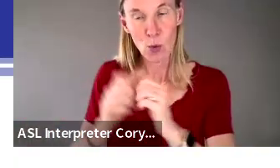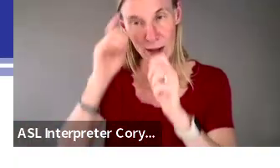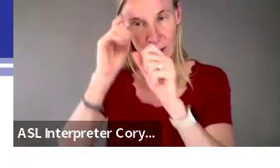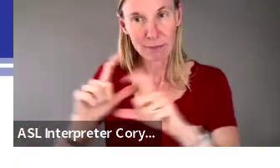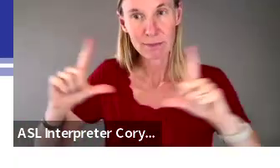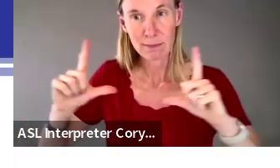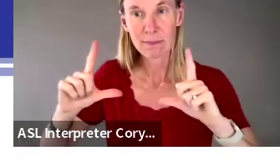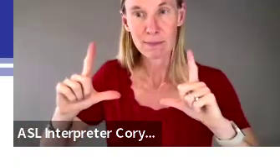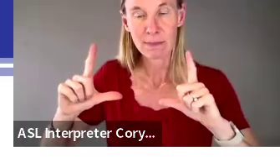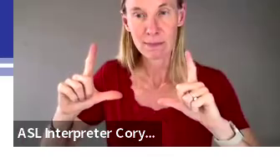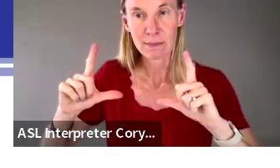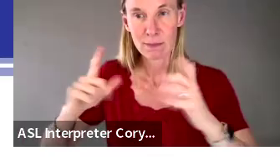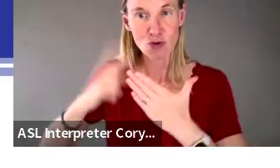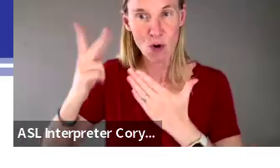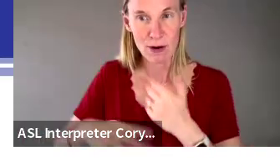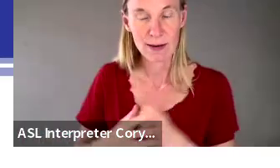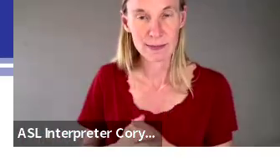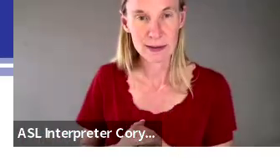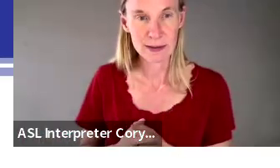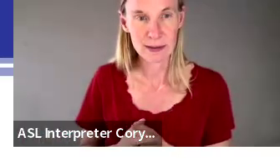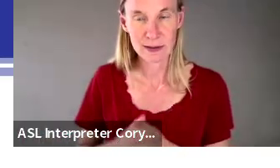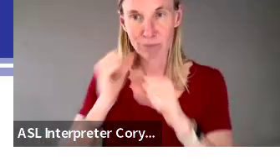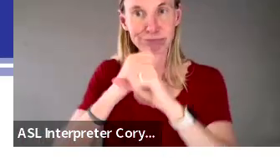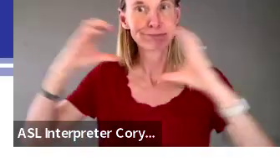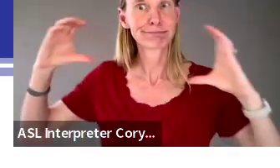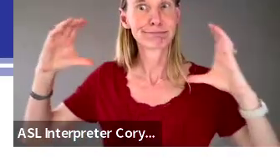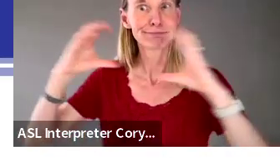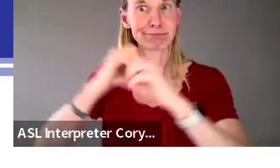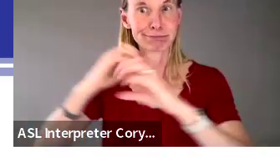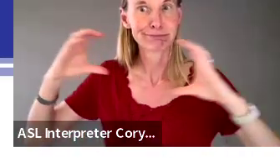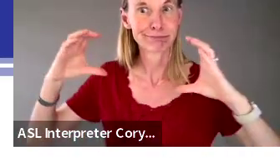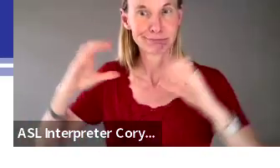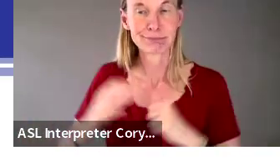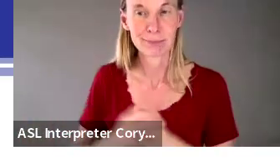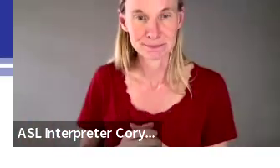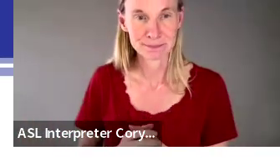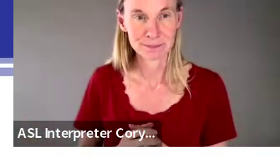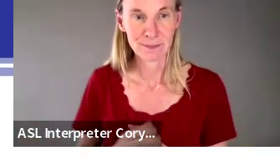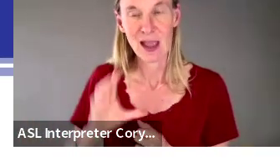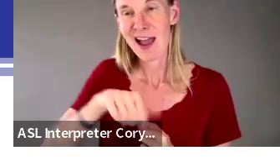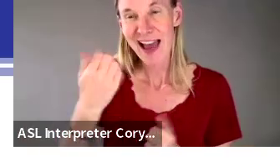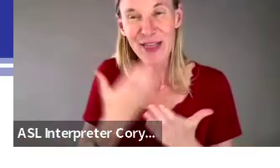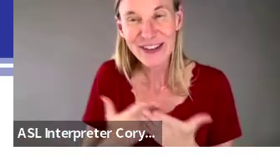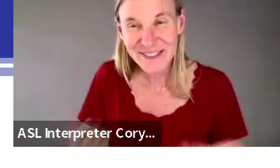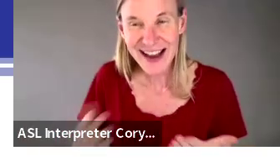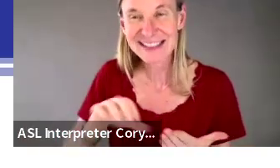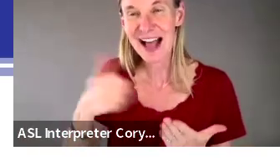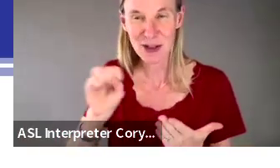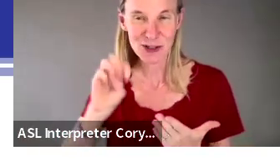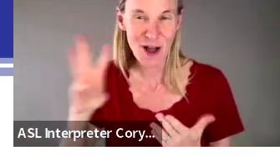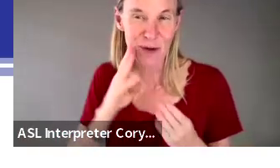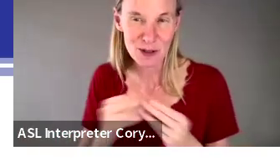magnification programs and other devices and software solutions.